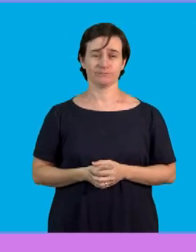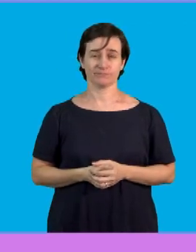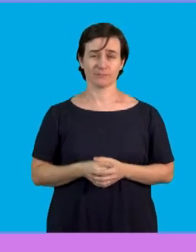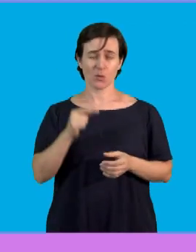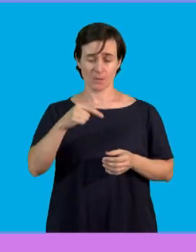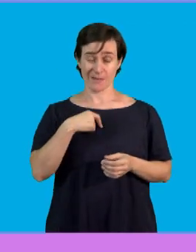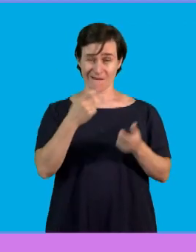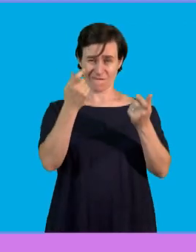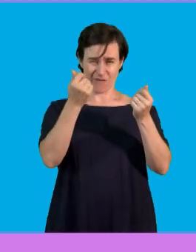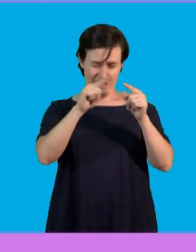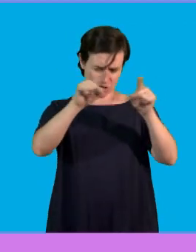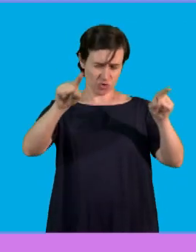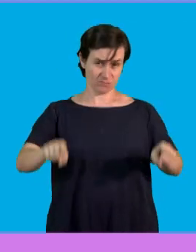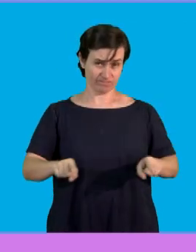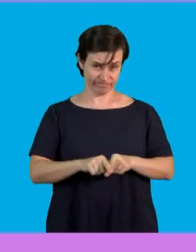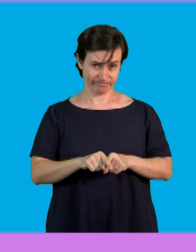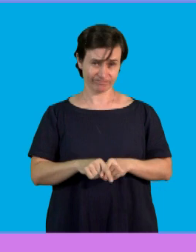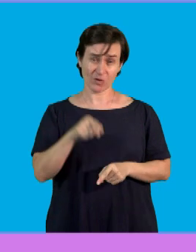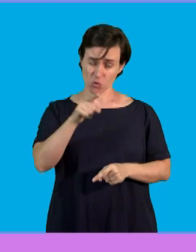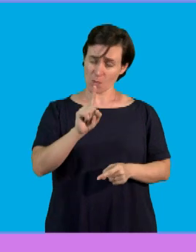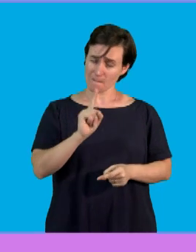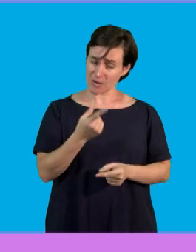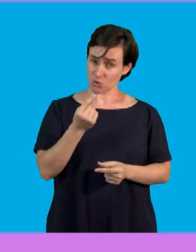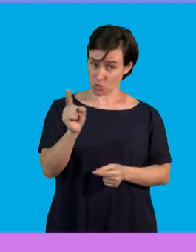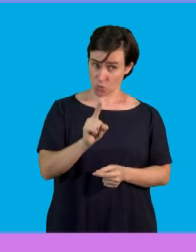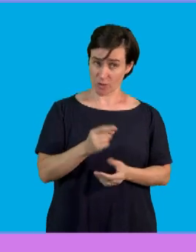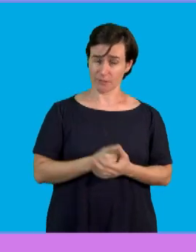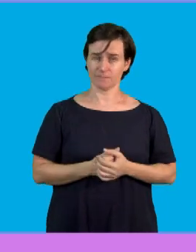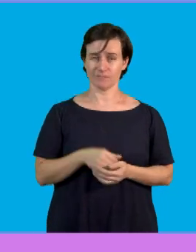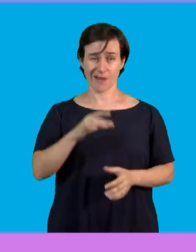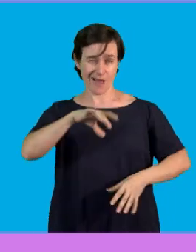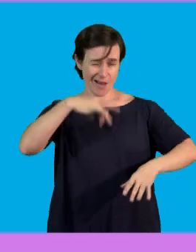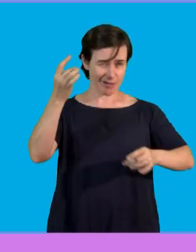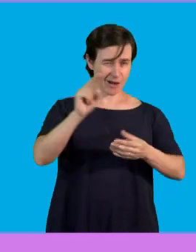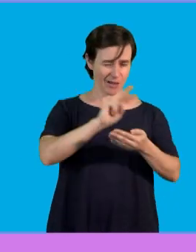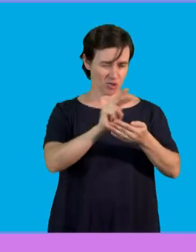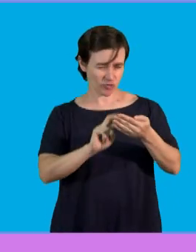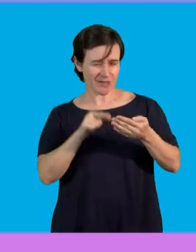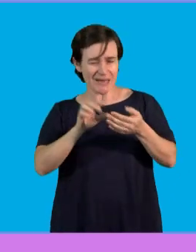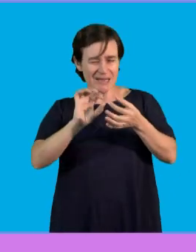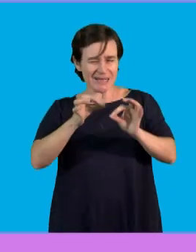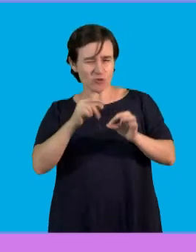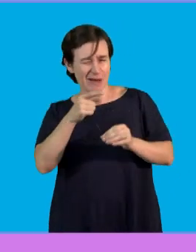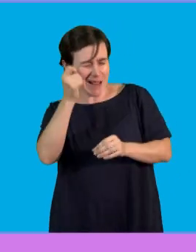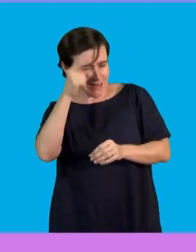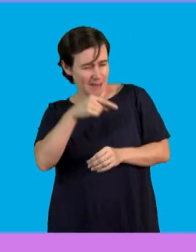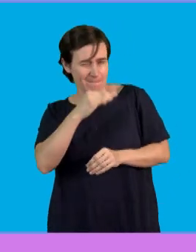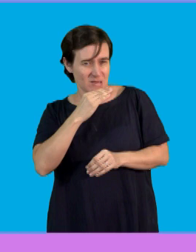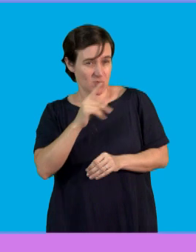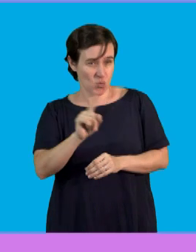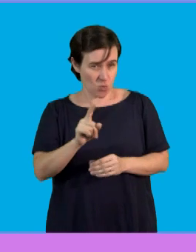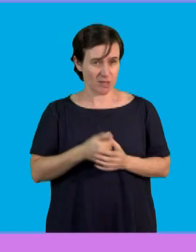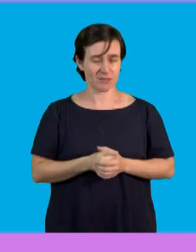when exploring a financial document, you should be able to analyze, read, and interpret the information